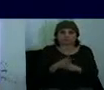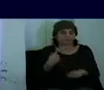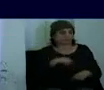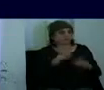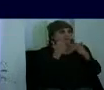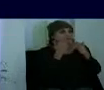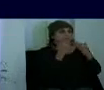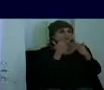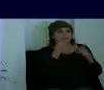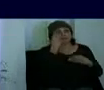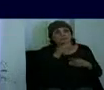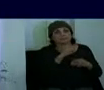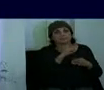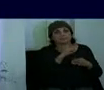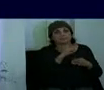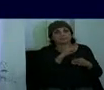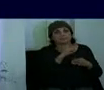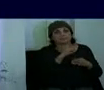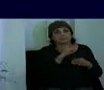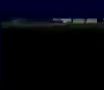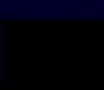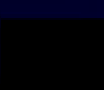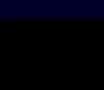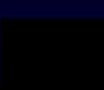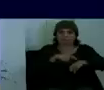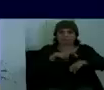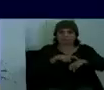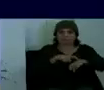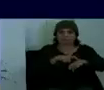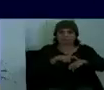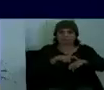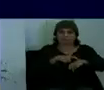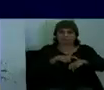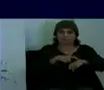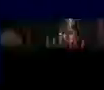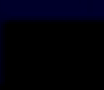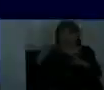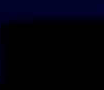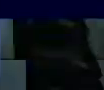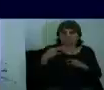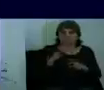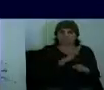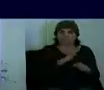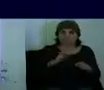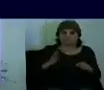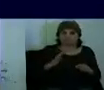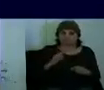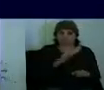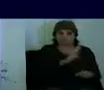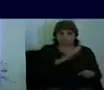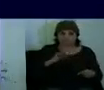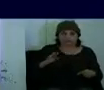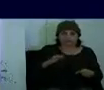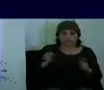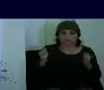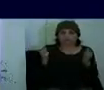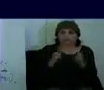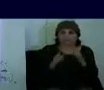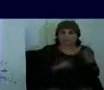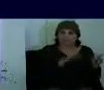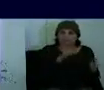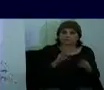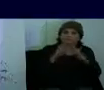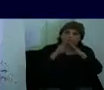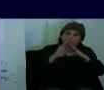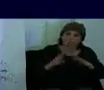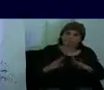We give thanks for the communities, by our volunteers, our board, our staff, and all